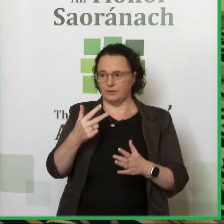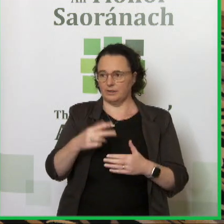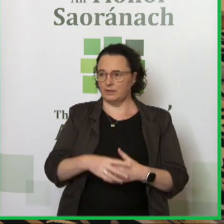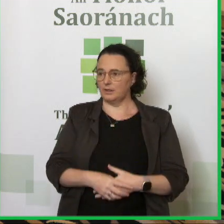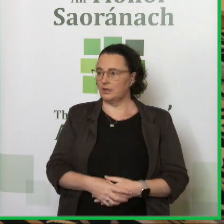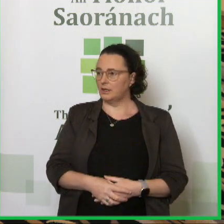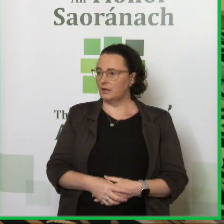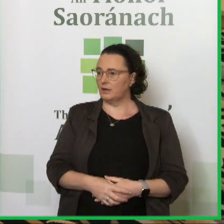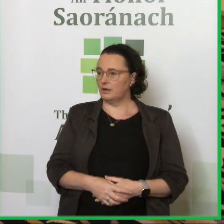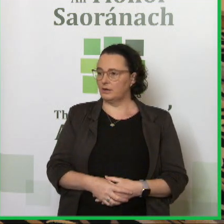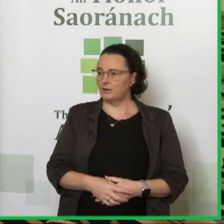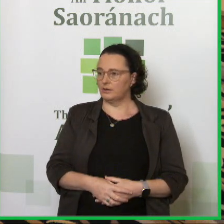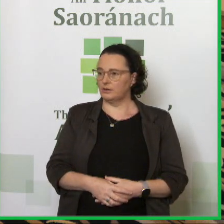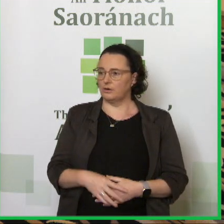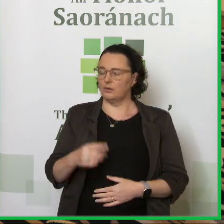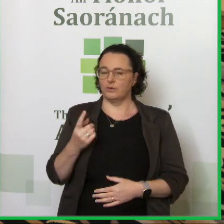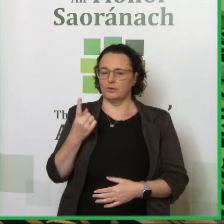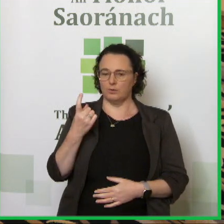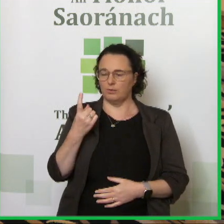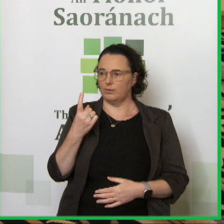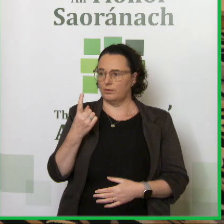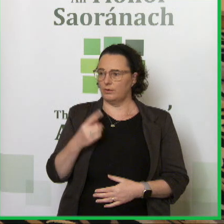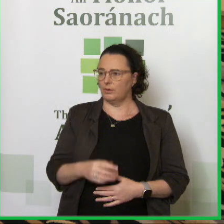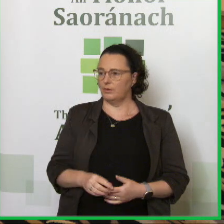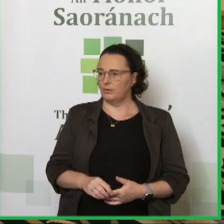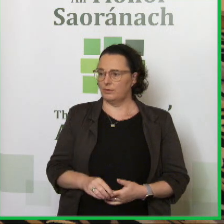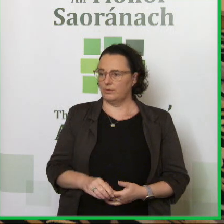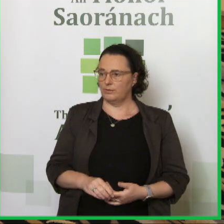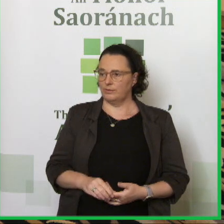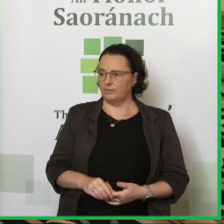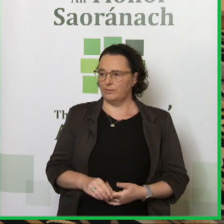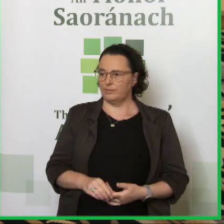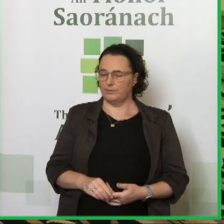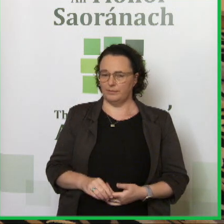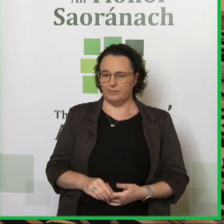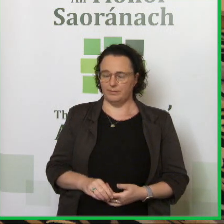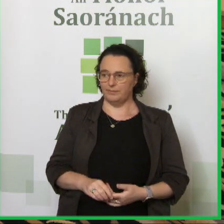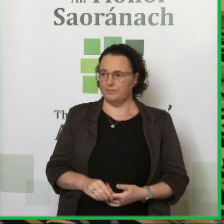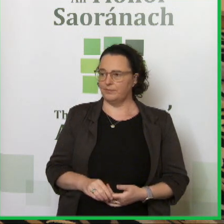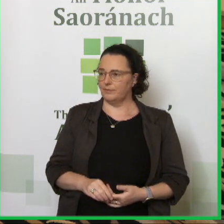Fine. Oh, doesn't Zin has another? Sin.